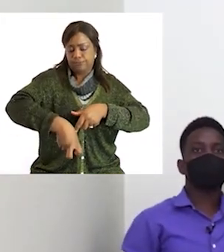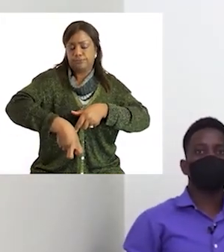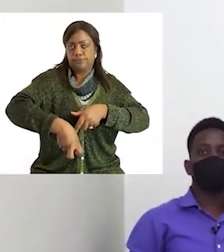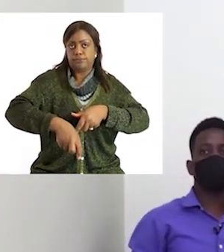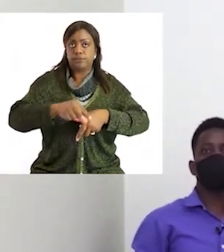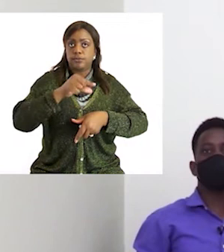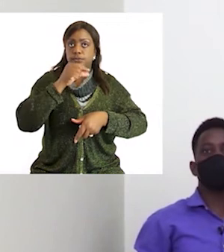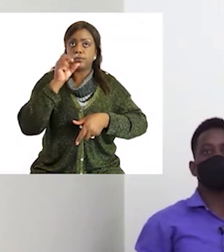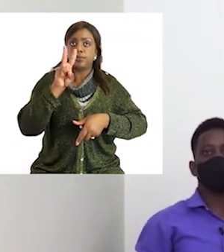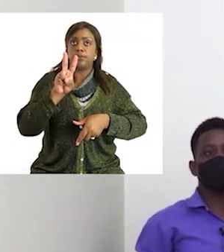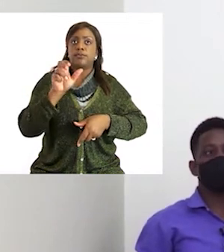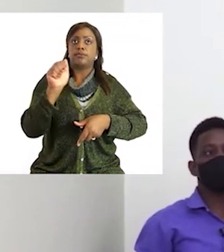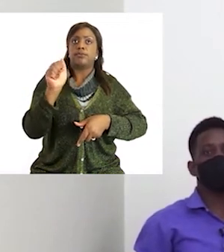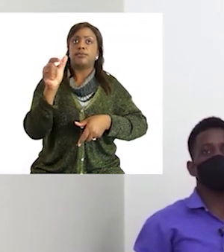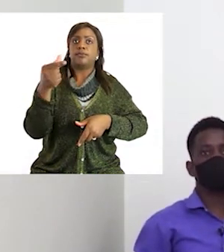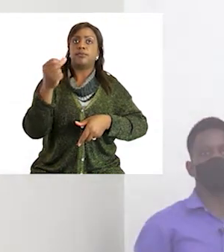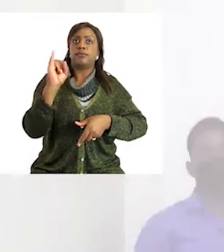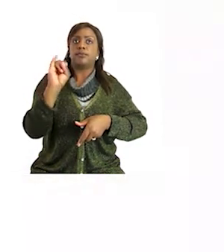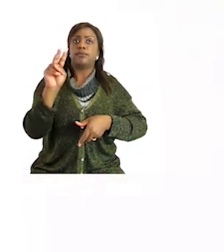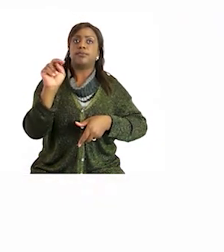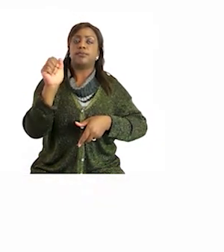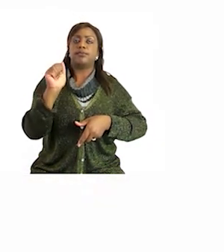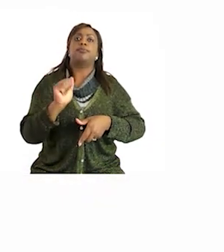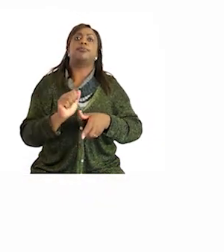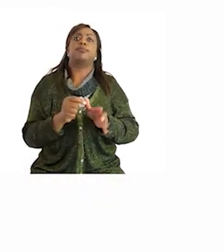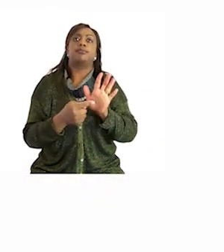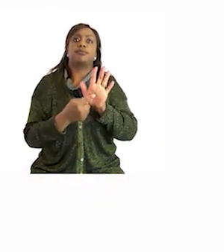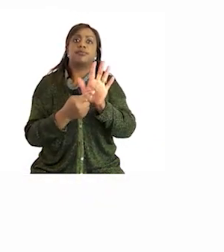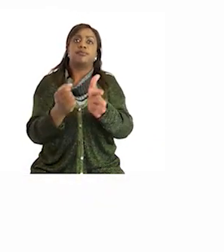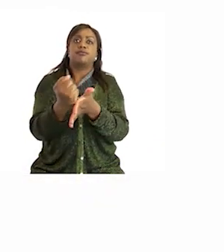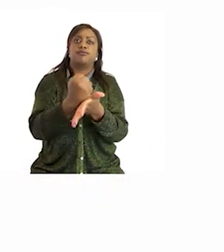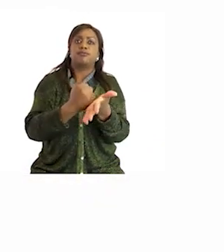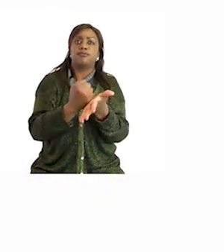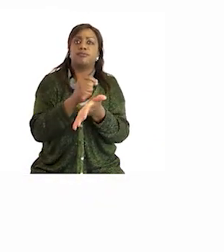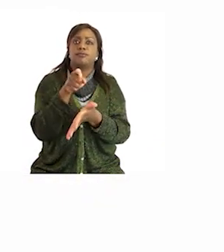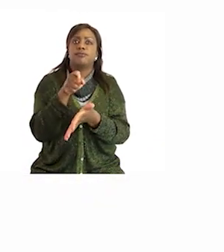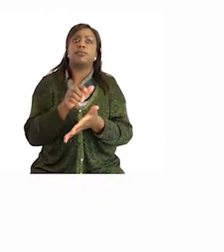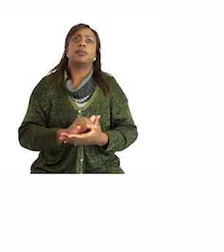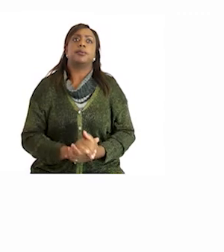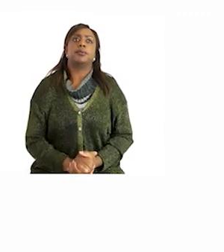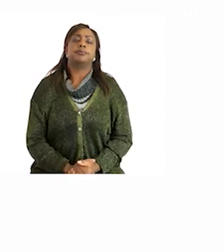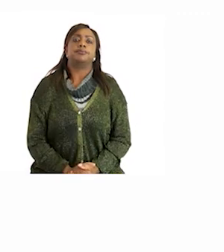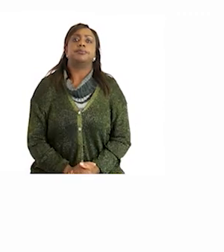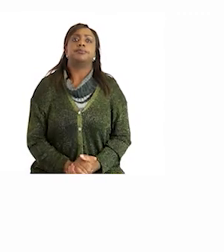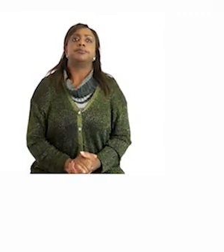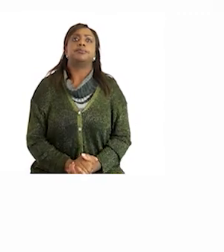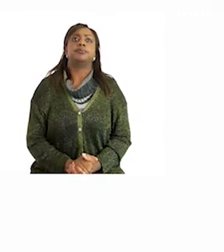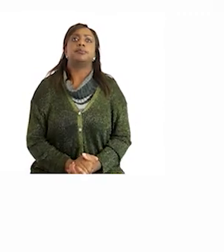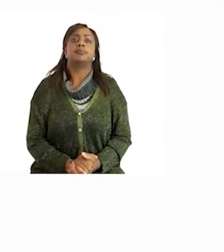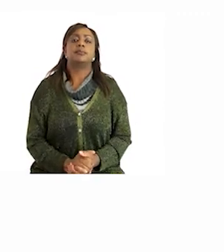Let us turn back to page 19 and look at our clear diagram. Now, on